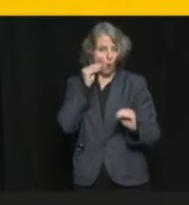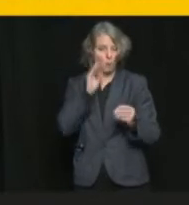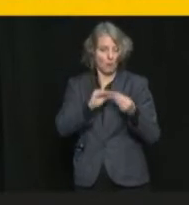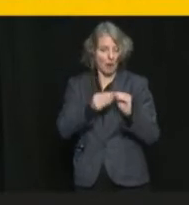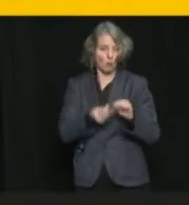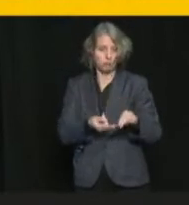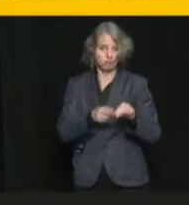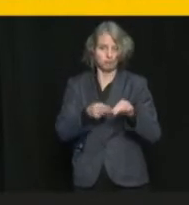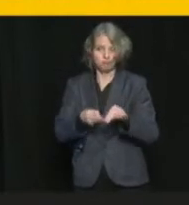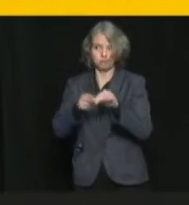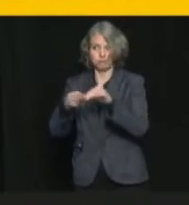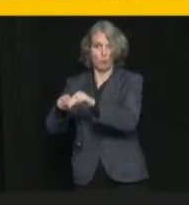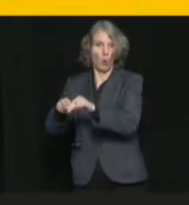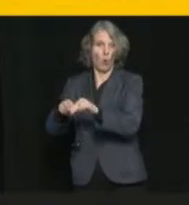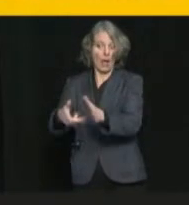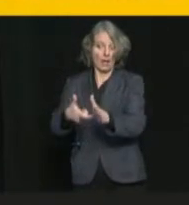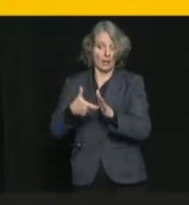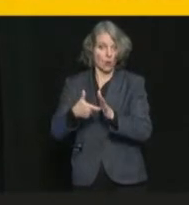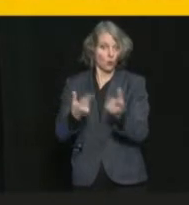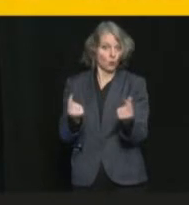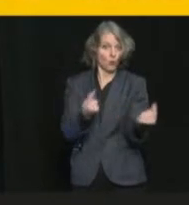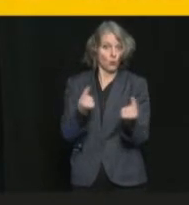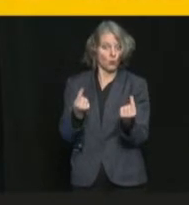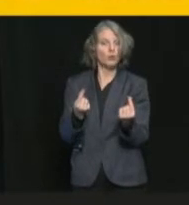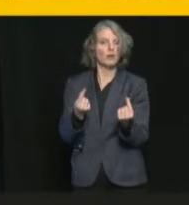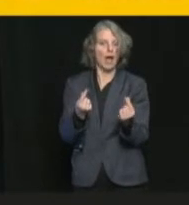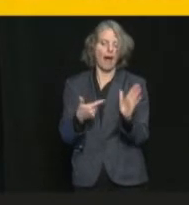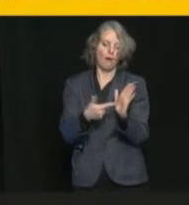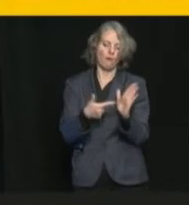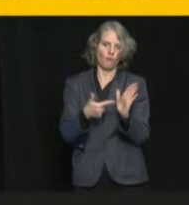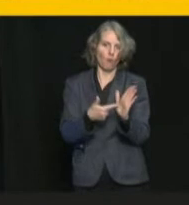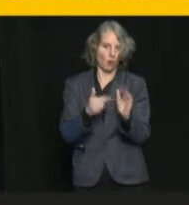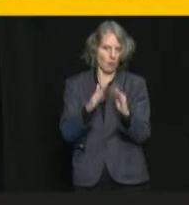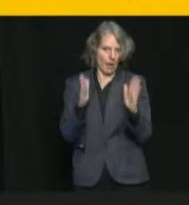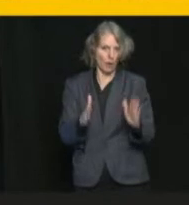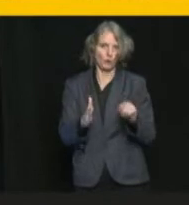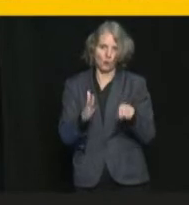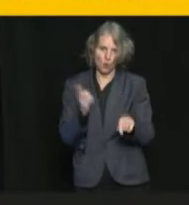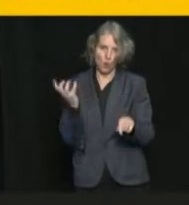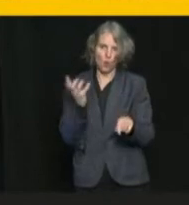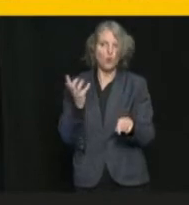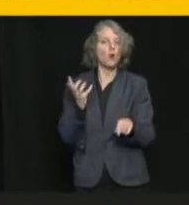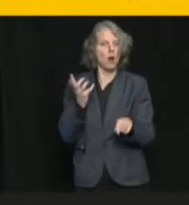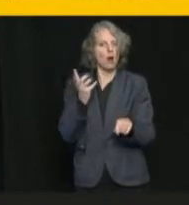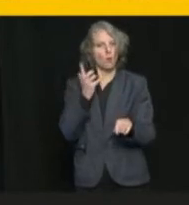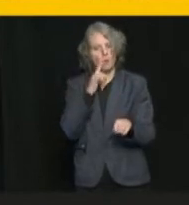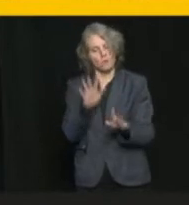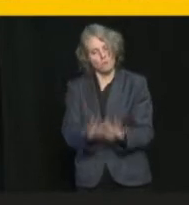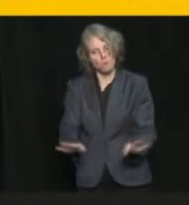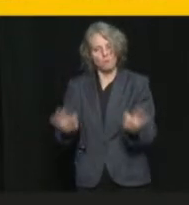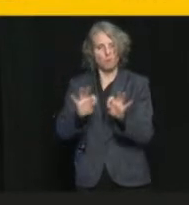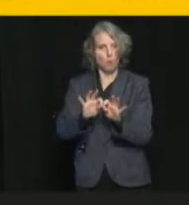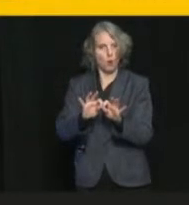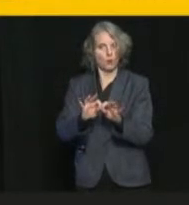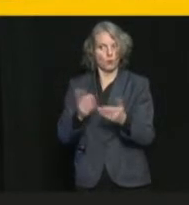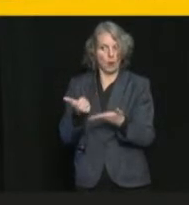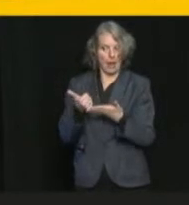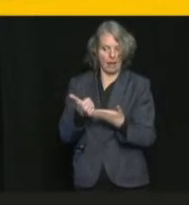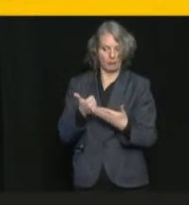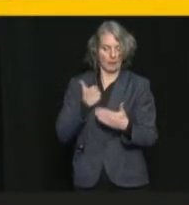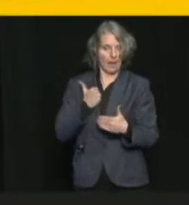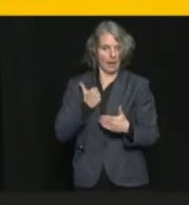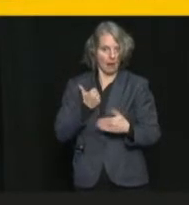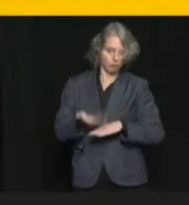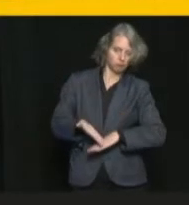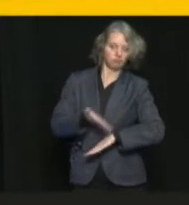COVID-19 crisis has made it clear that affordable housing will be key to Canada's recovery. Everyone deserves a safe